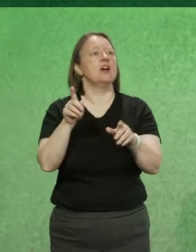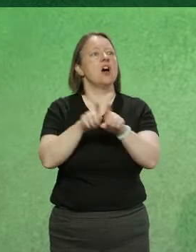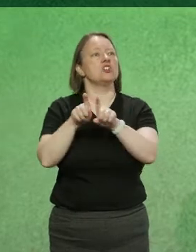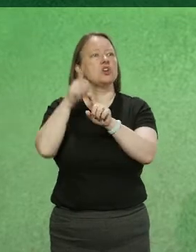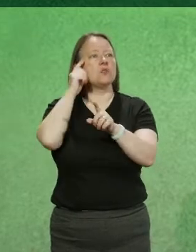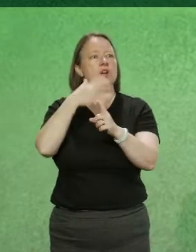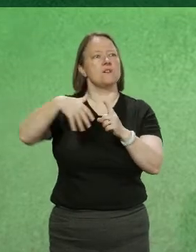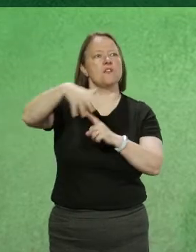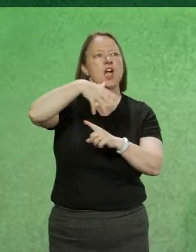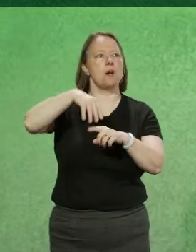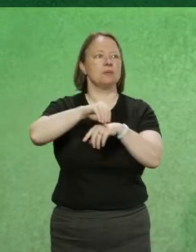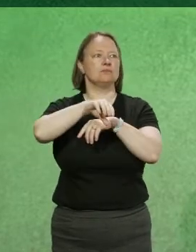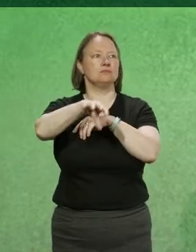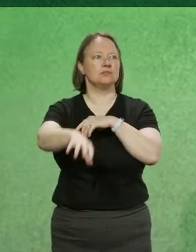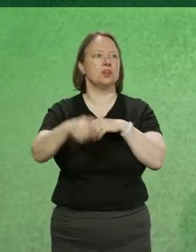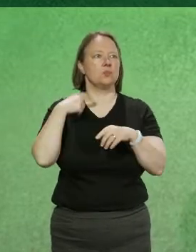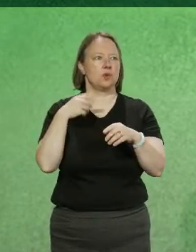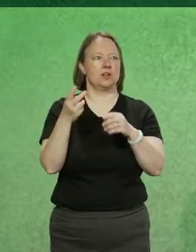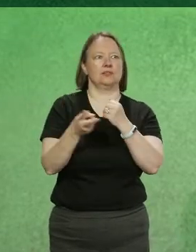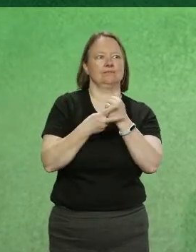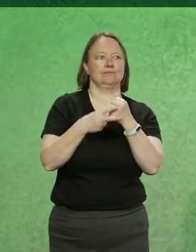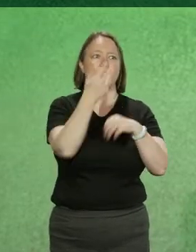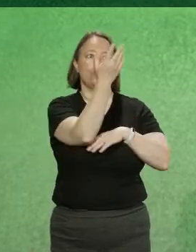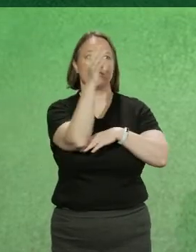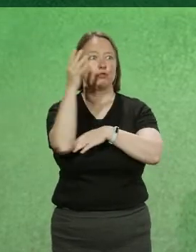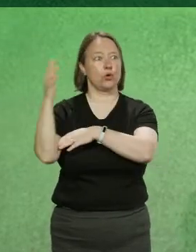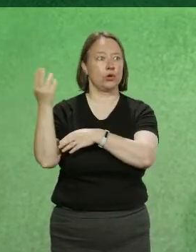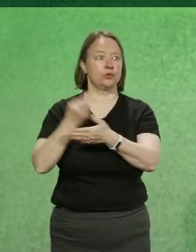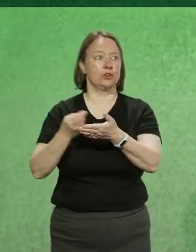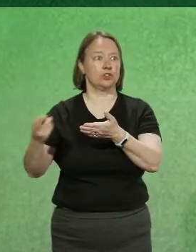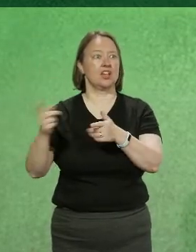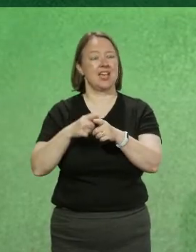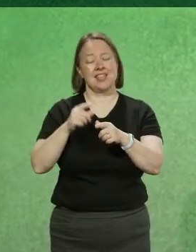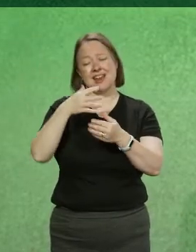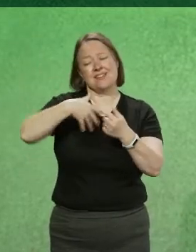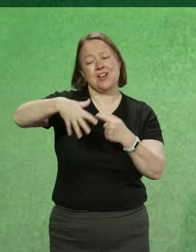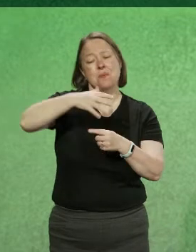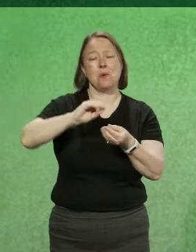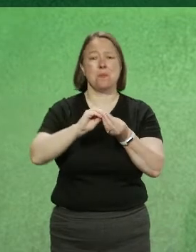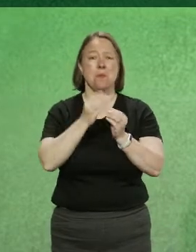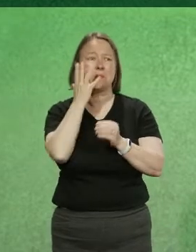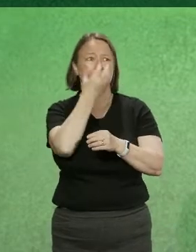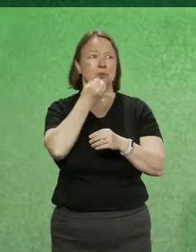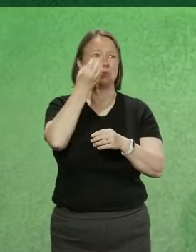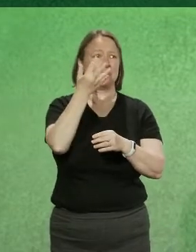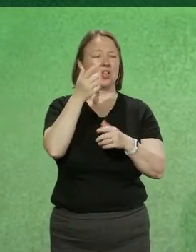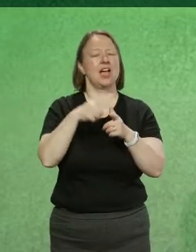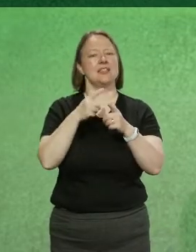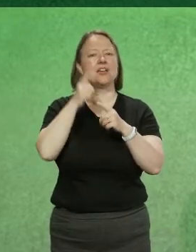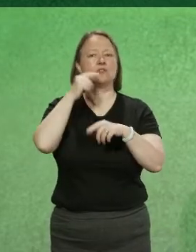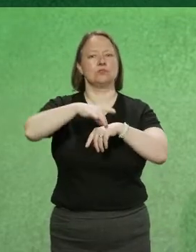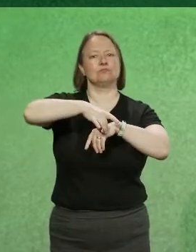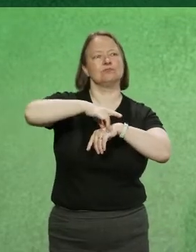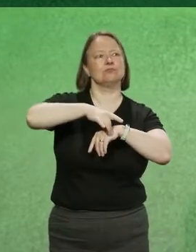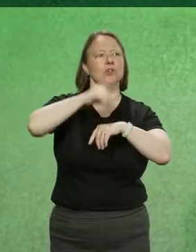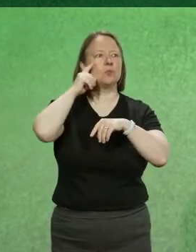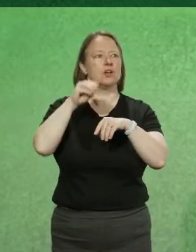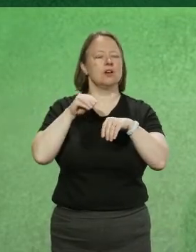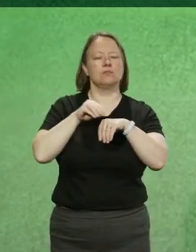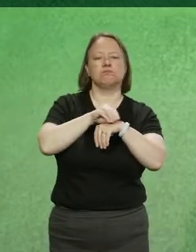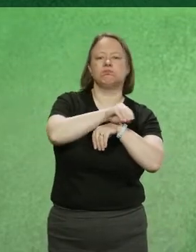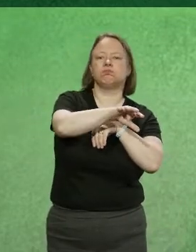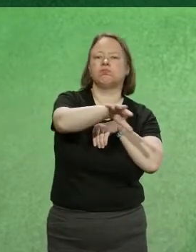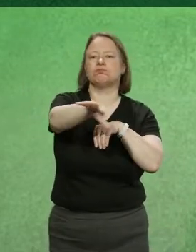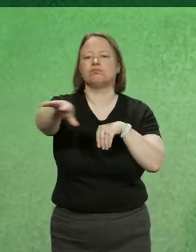forest resources, beautification of the environment. And in essence, our solution will transcend national borders into a